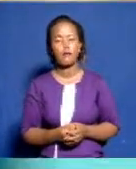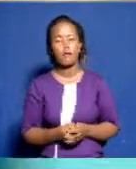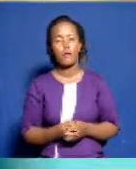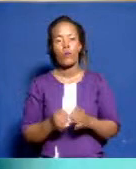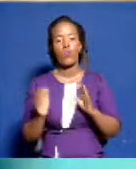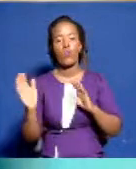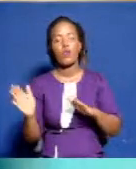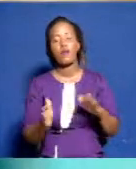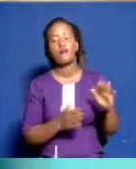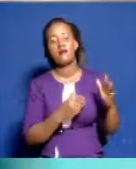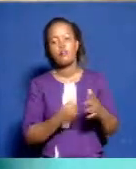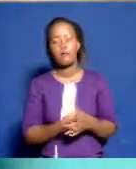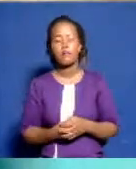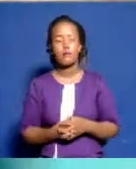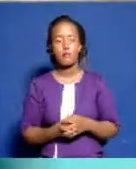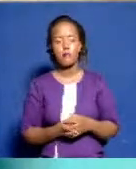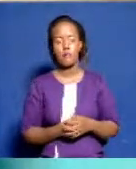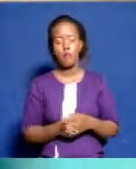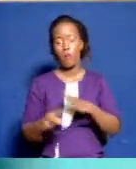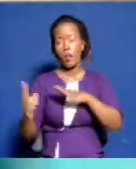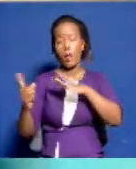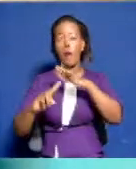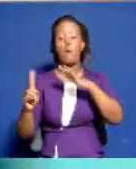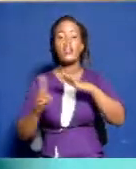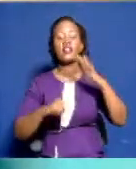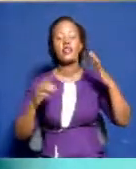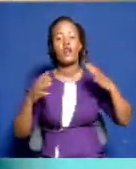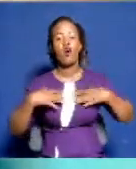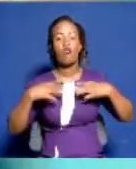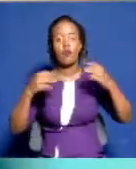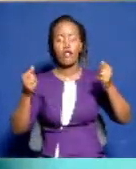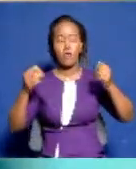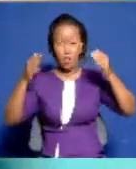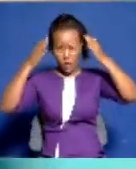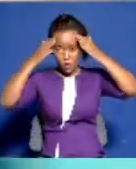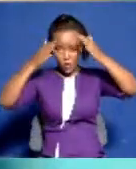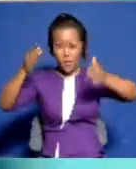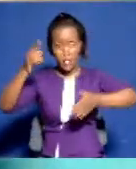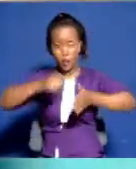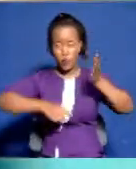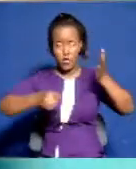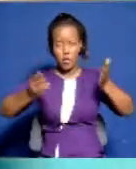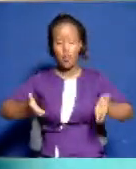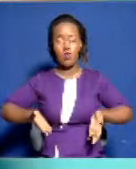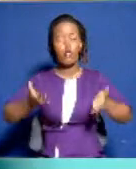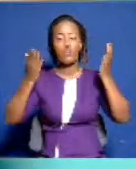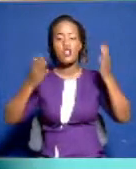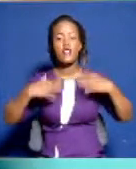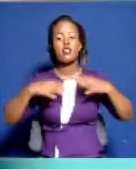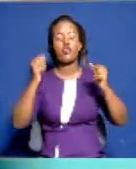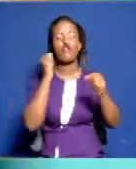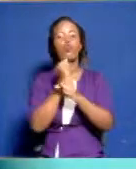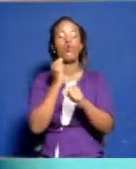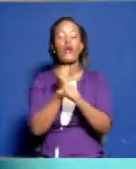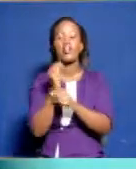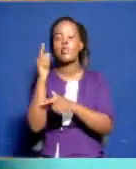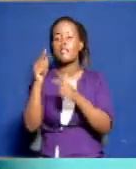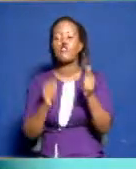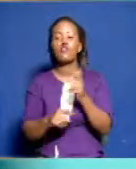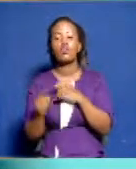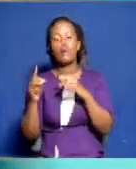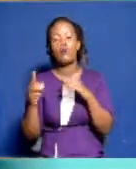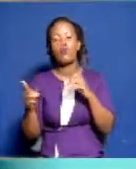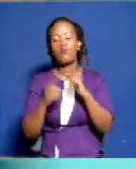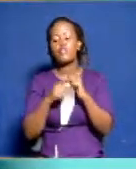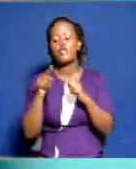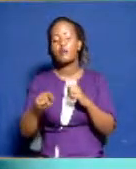And still on service provision, the Ministry of Health has committed to increase the health workforce ratio from 16.5 to